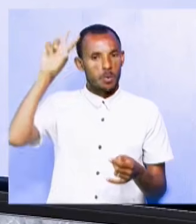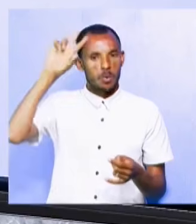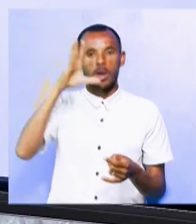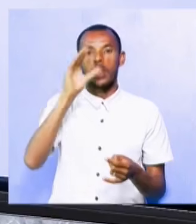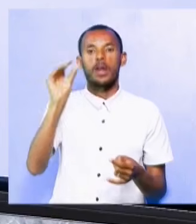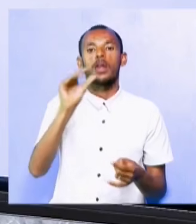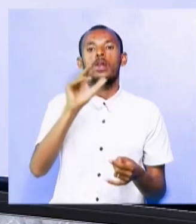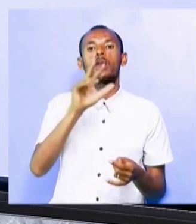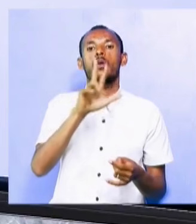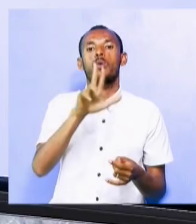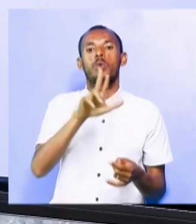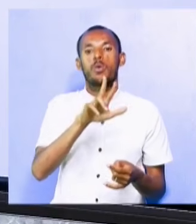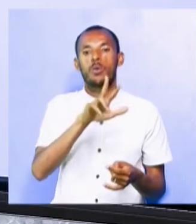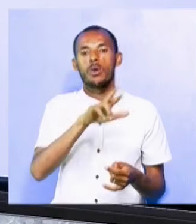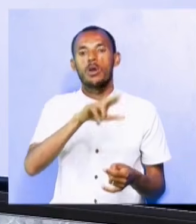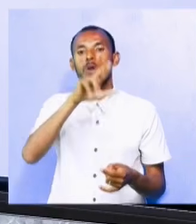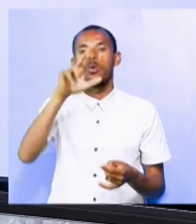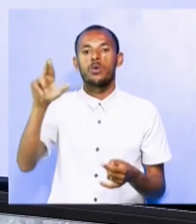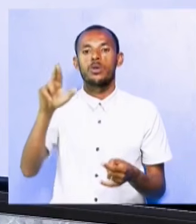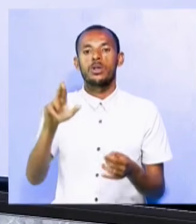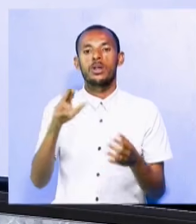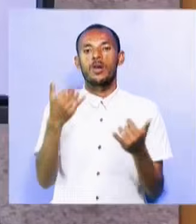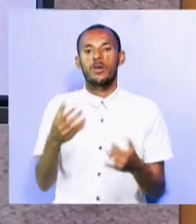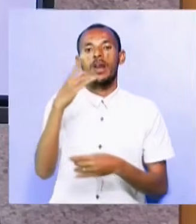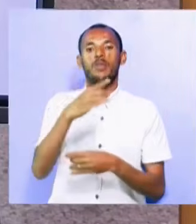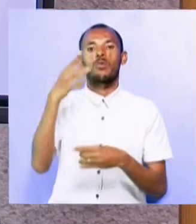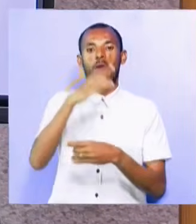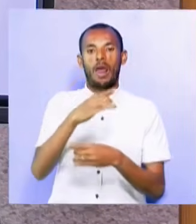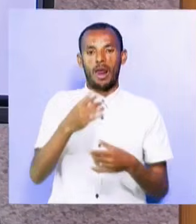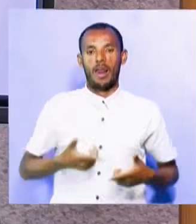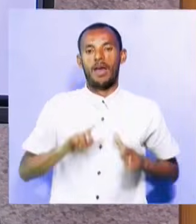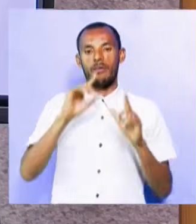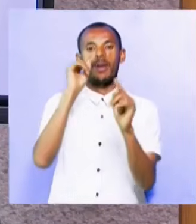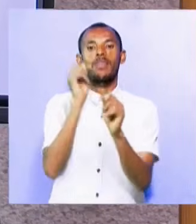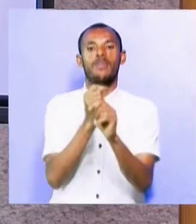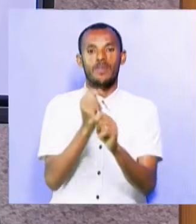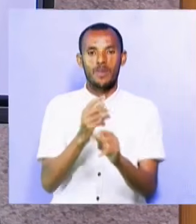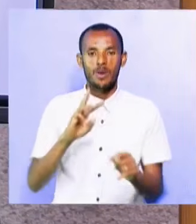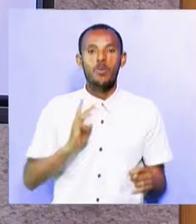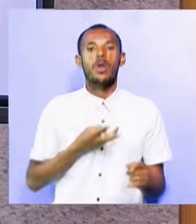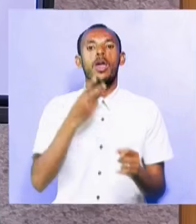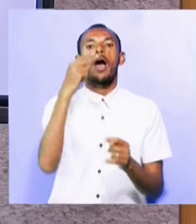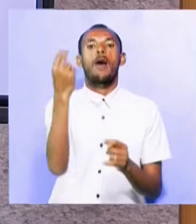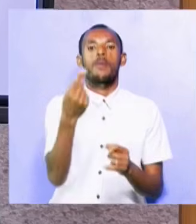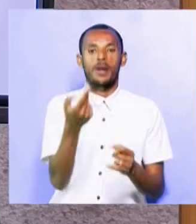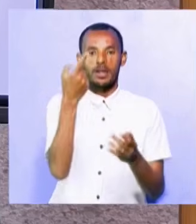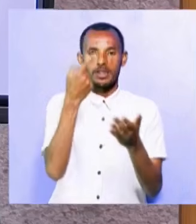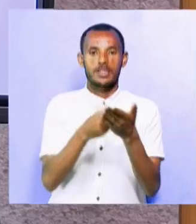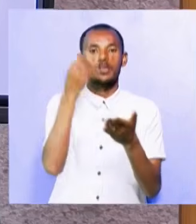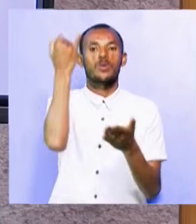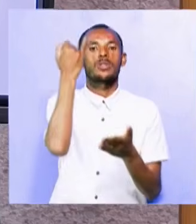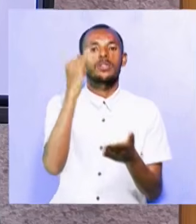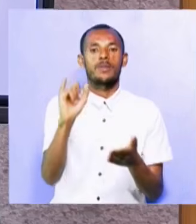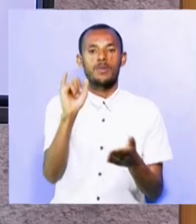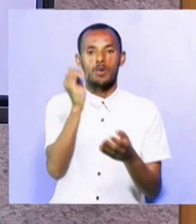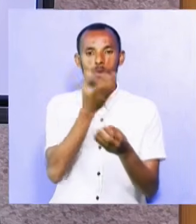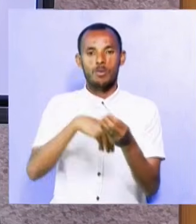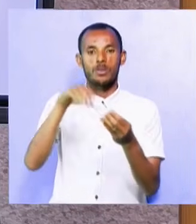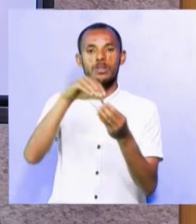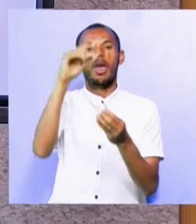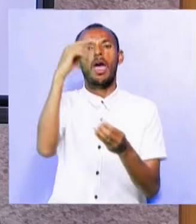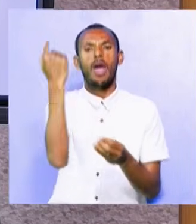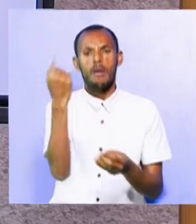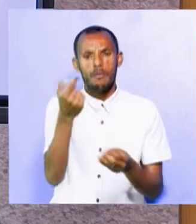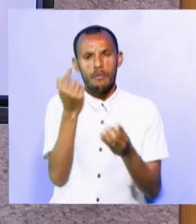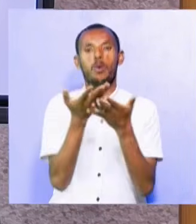Okay. In our day-to-day life activity, we apply these concepts almost